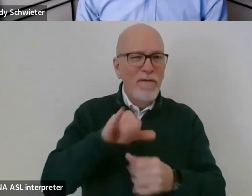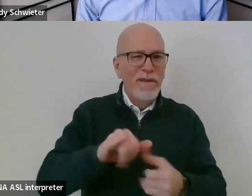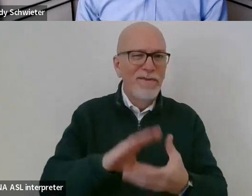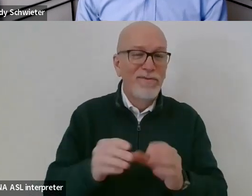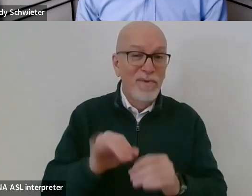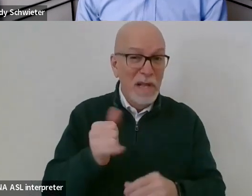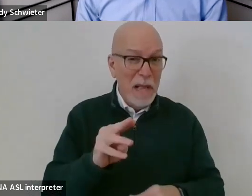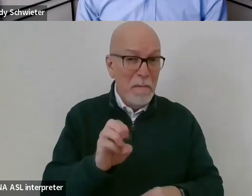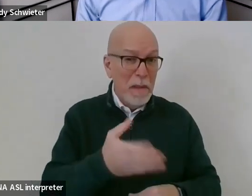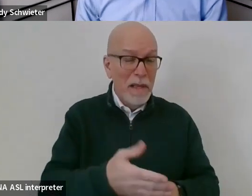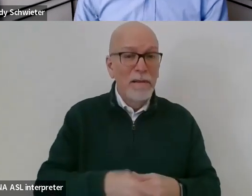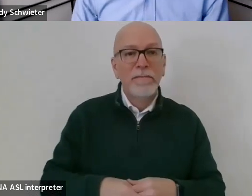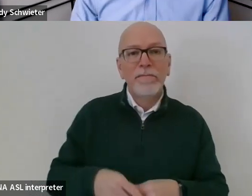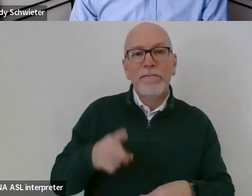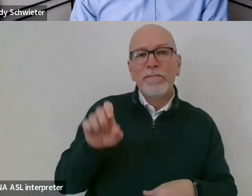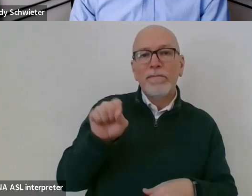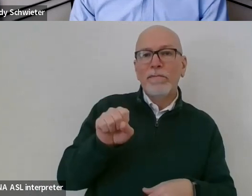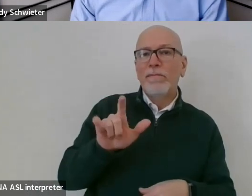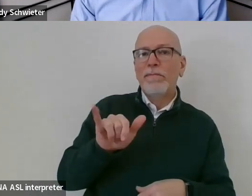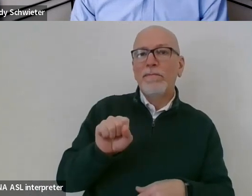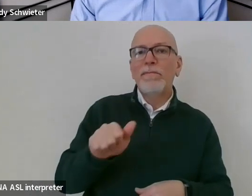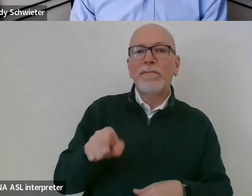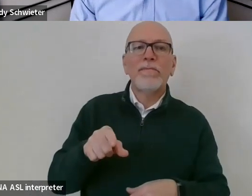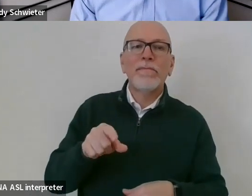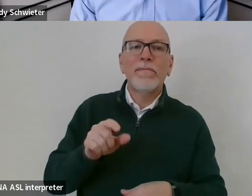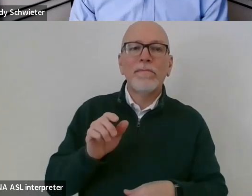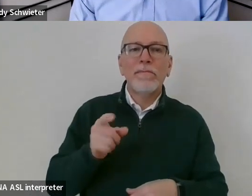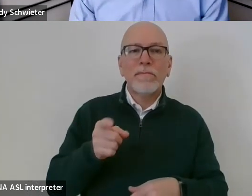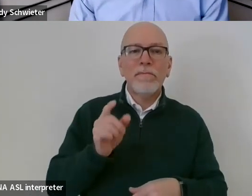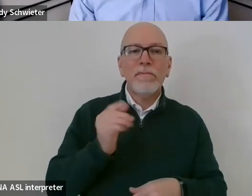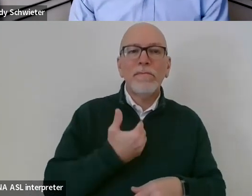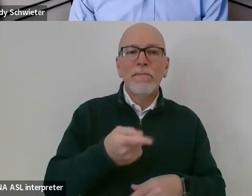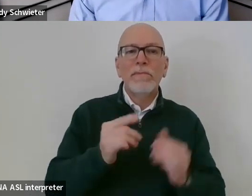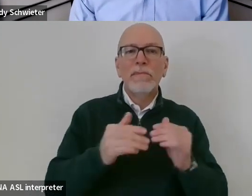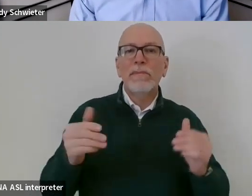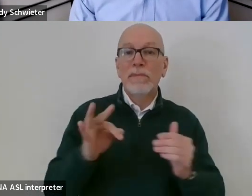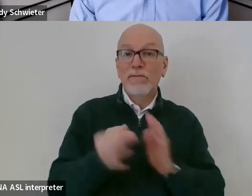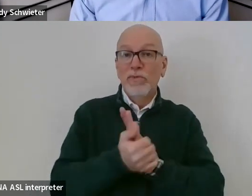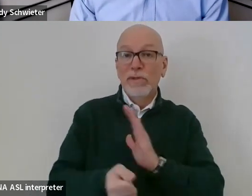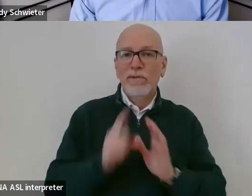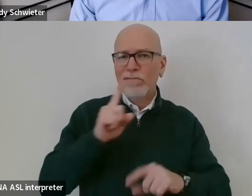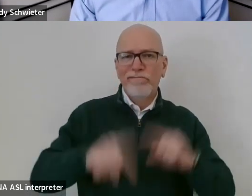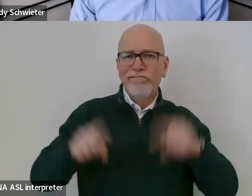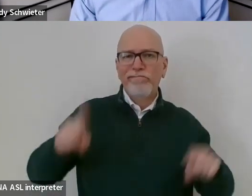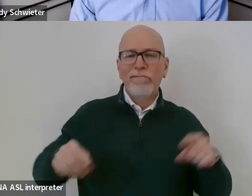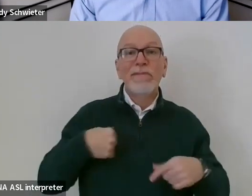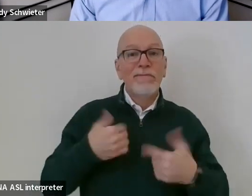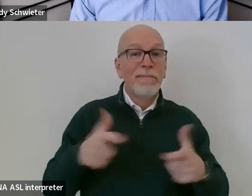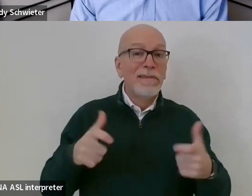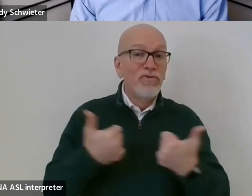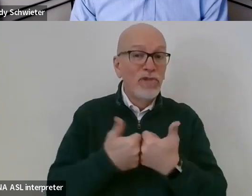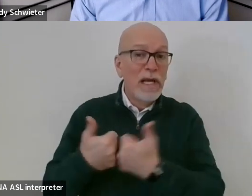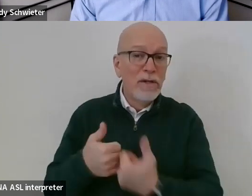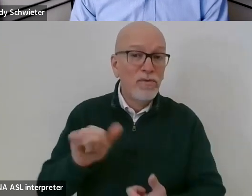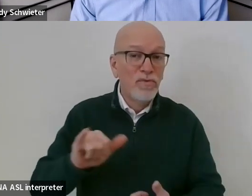Jaime? Please, and we, you know, ours is a profession that is very diverse and with many challenges